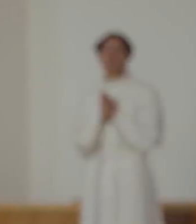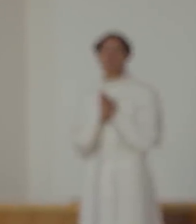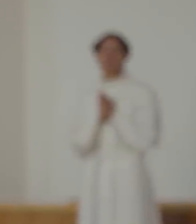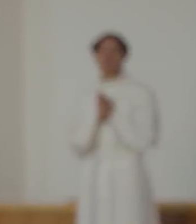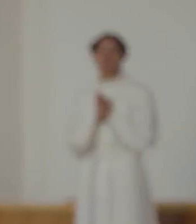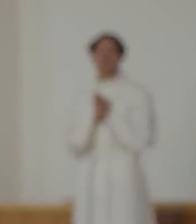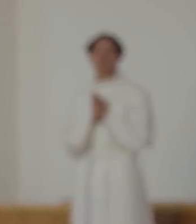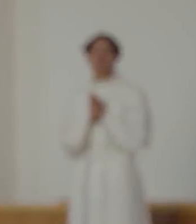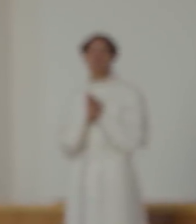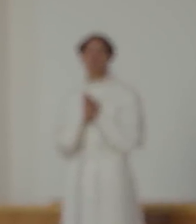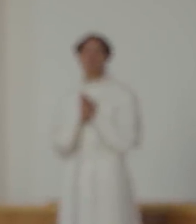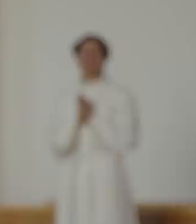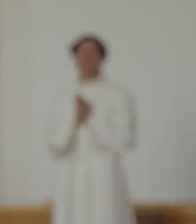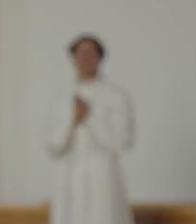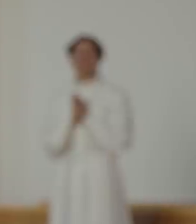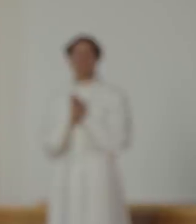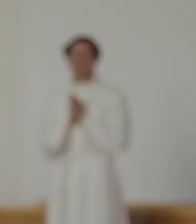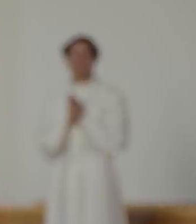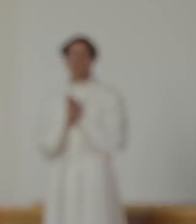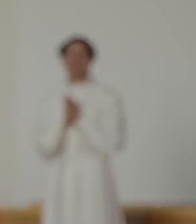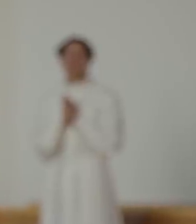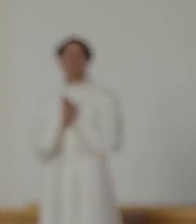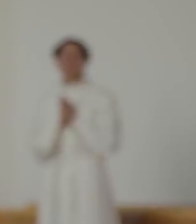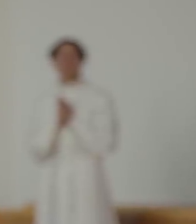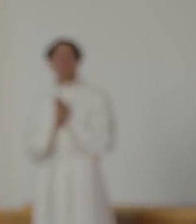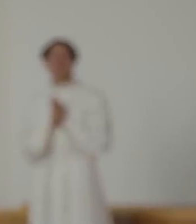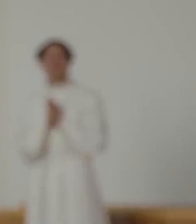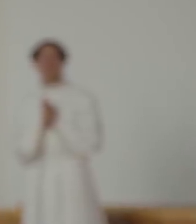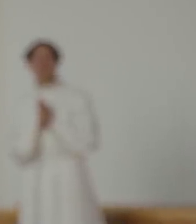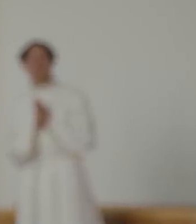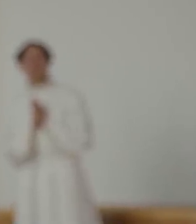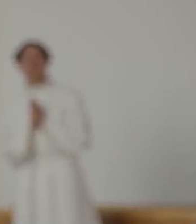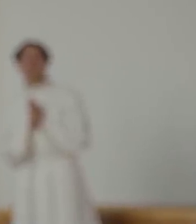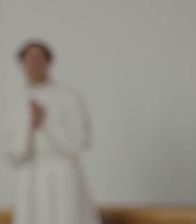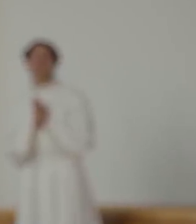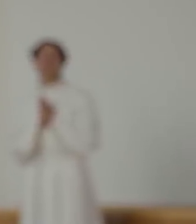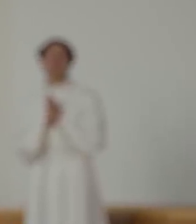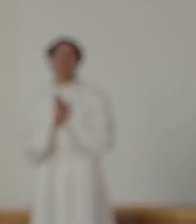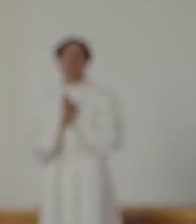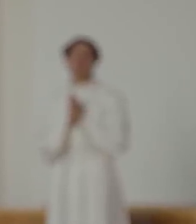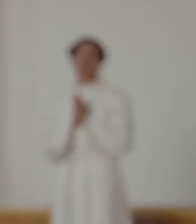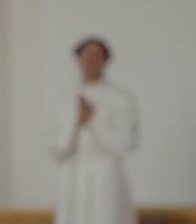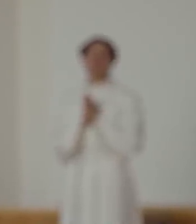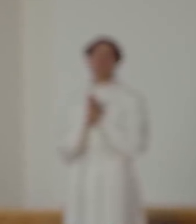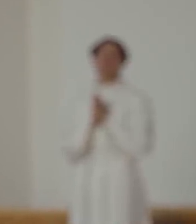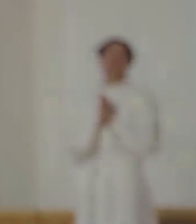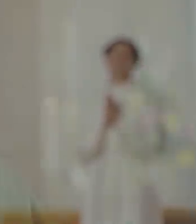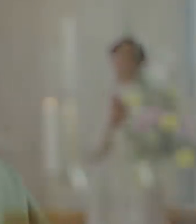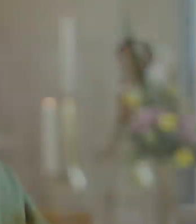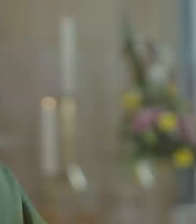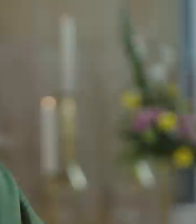third day, he rose again from the dead. He ascended into heaven and is seated at the right hand of God, the Father